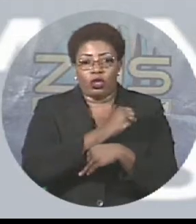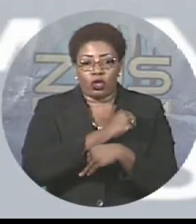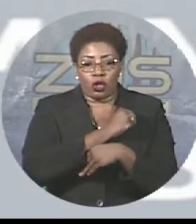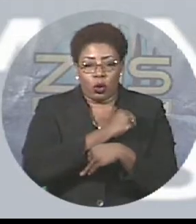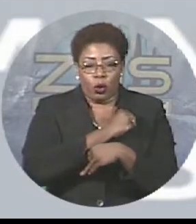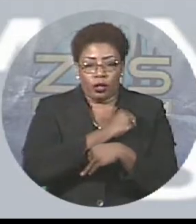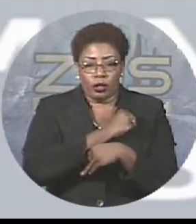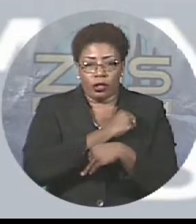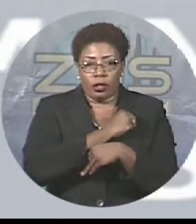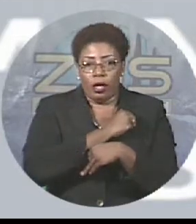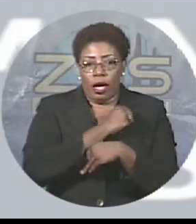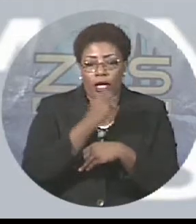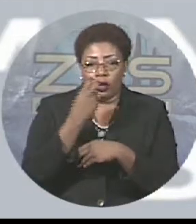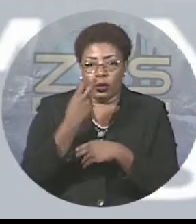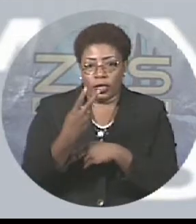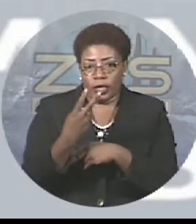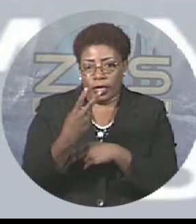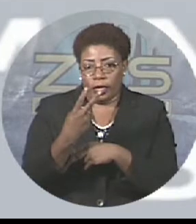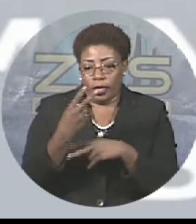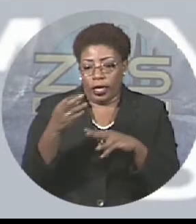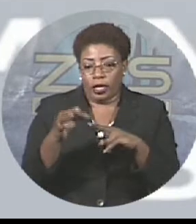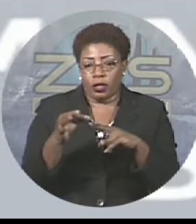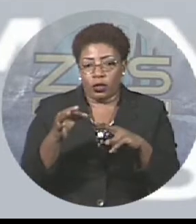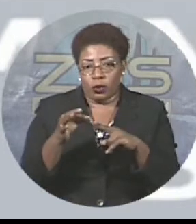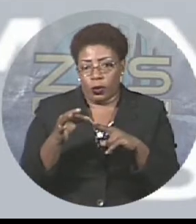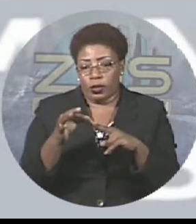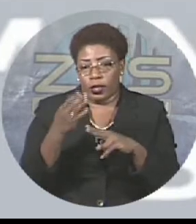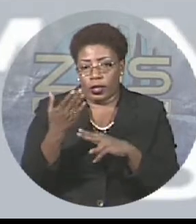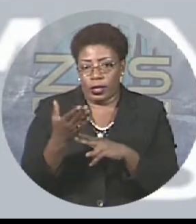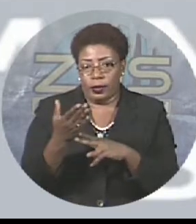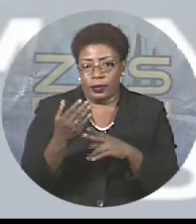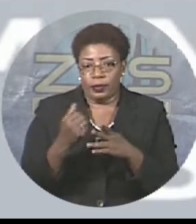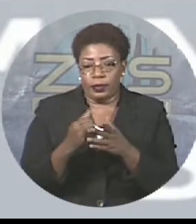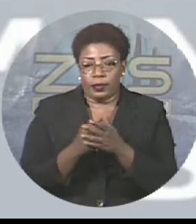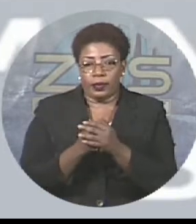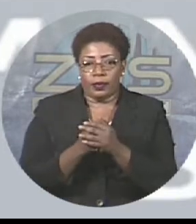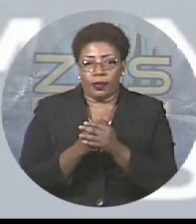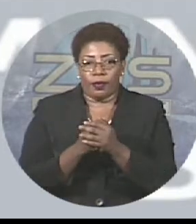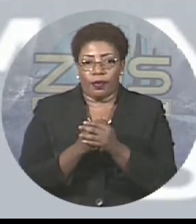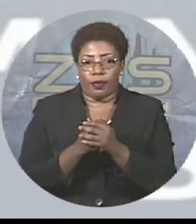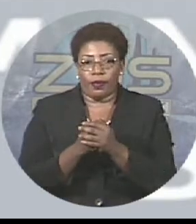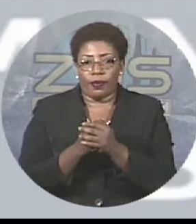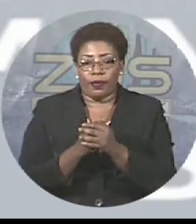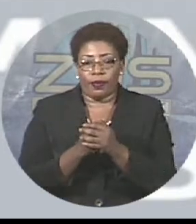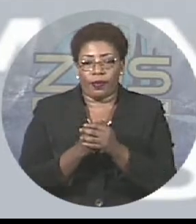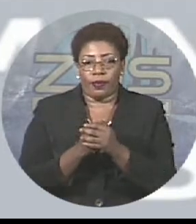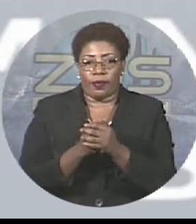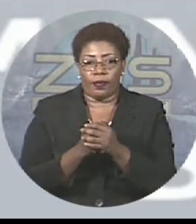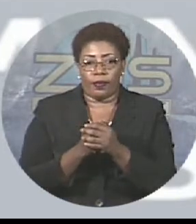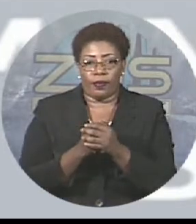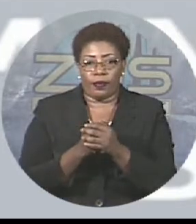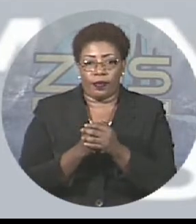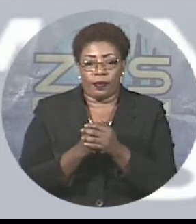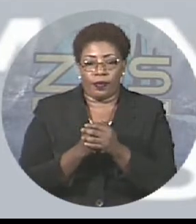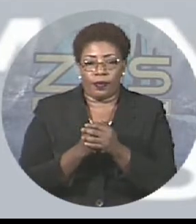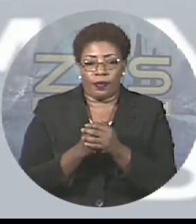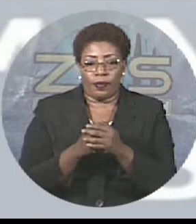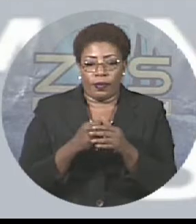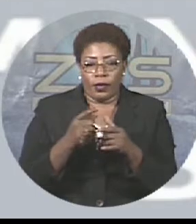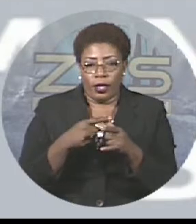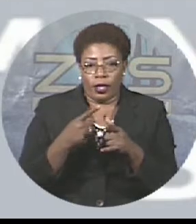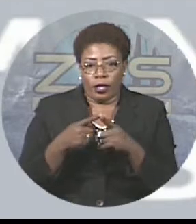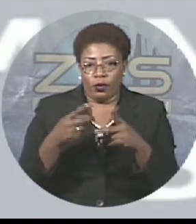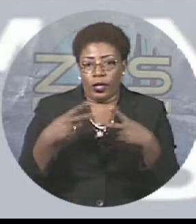with a stolen base, 2 runs batted in, and a run scored in Binghamton's 6-3 win over Erie. Meantime,